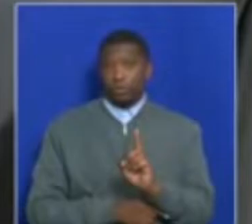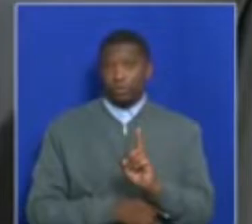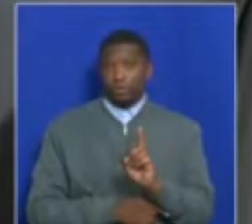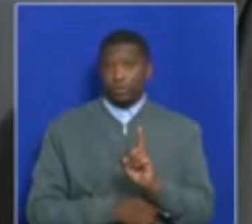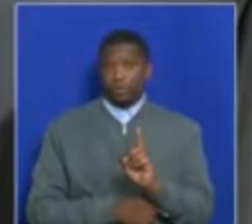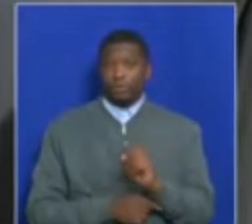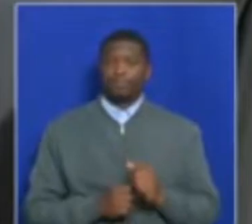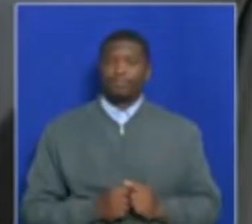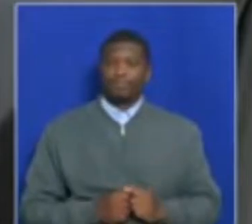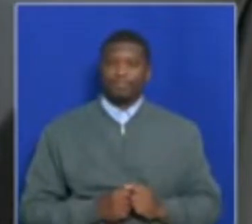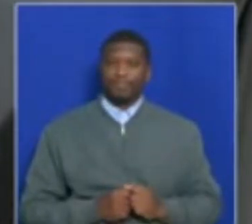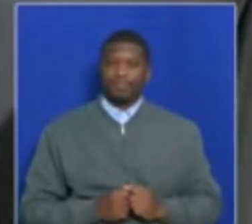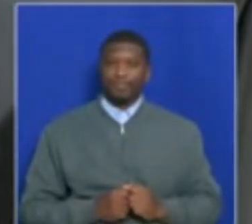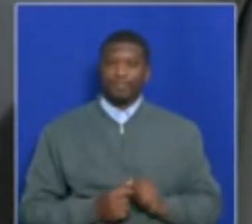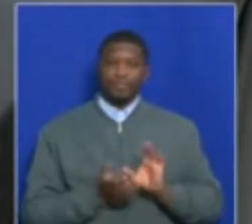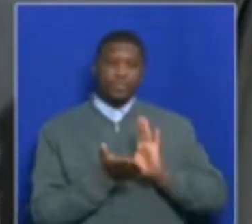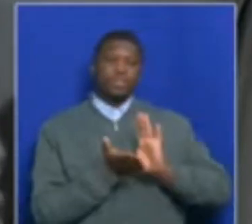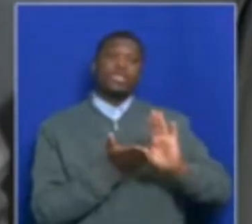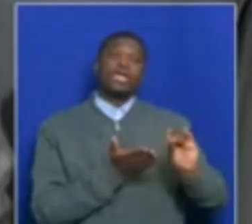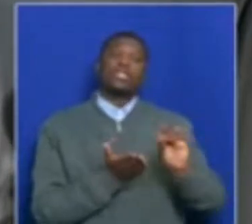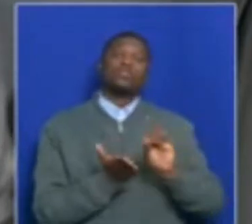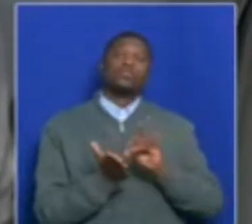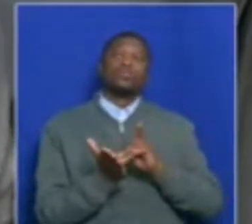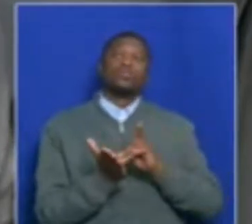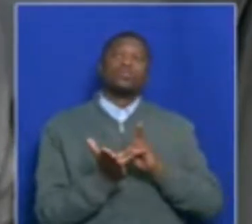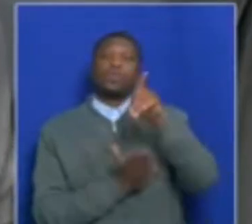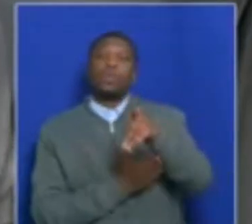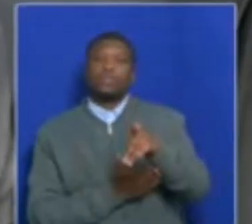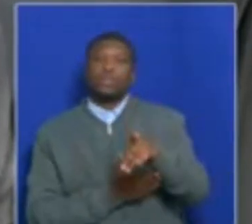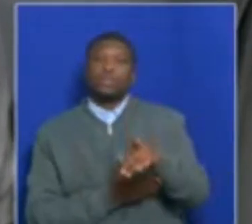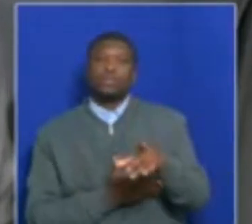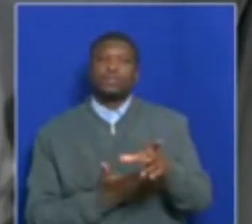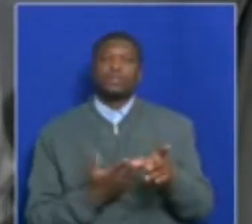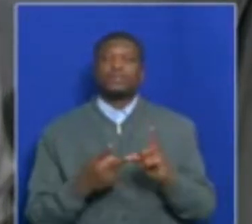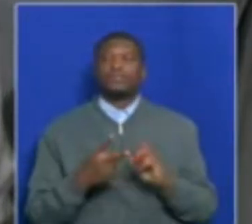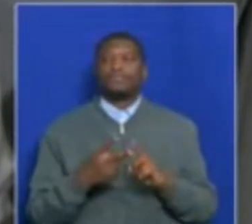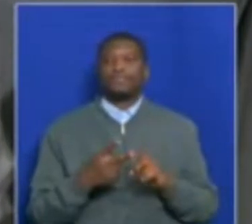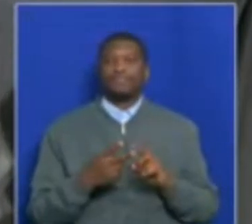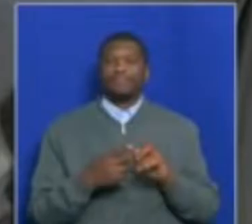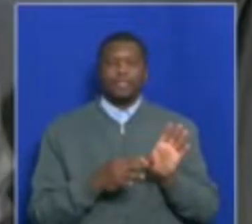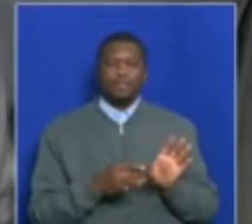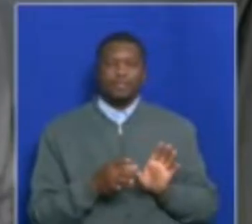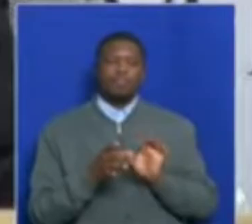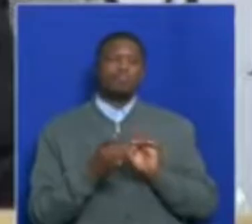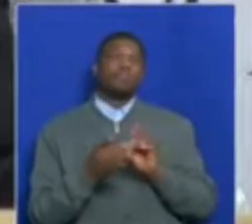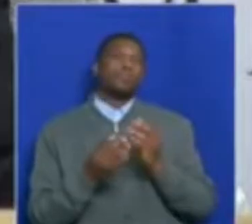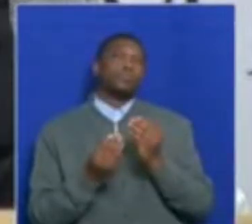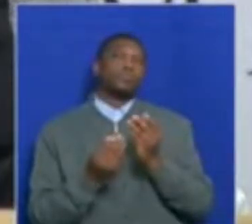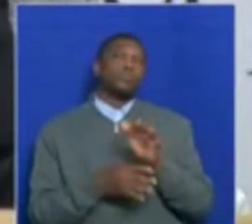cash deposits aggregating to almost 2.7.